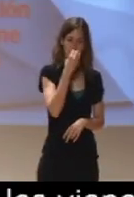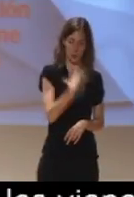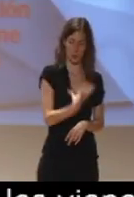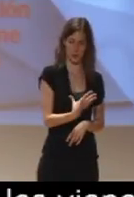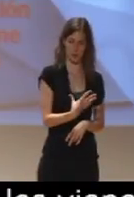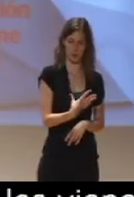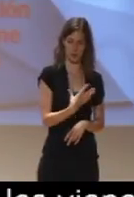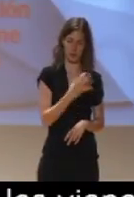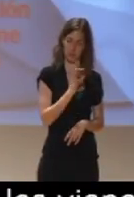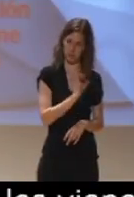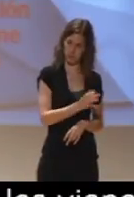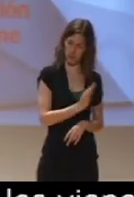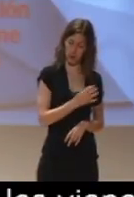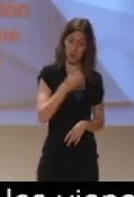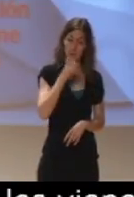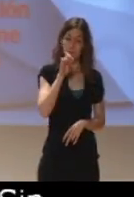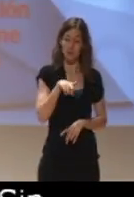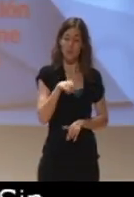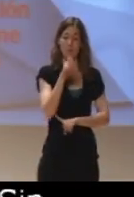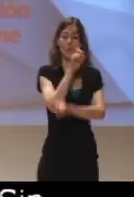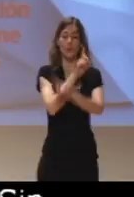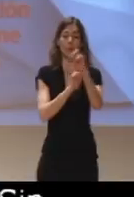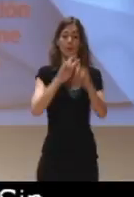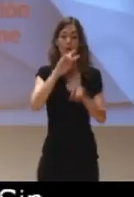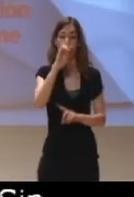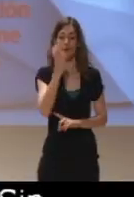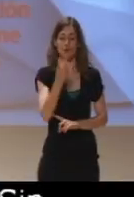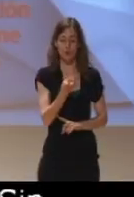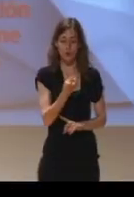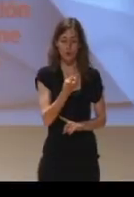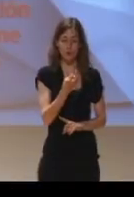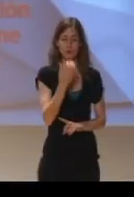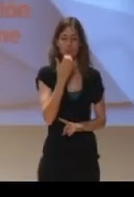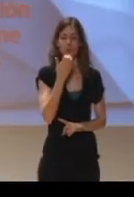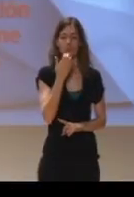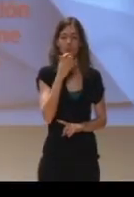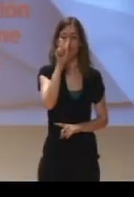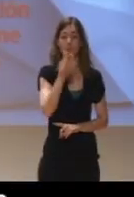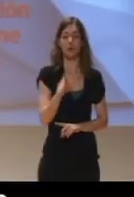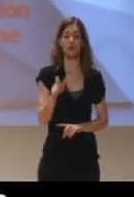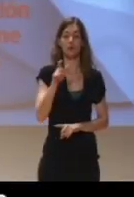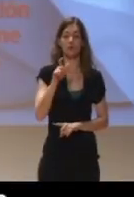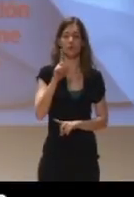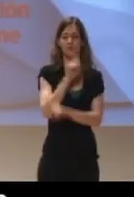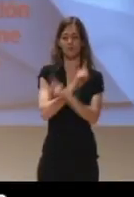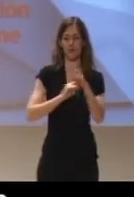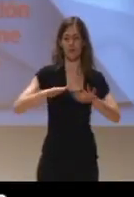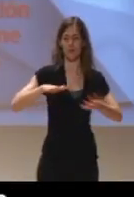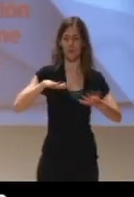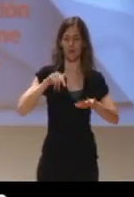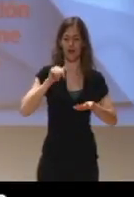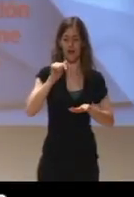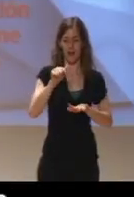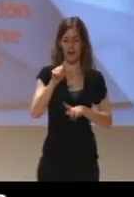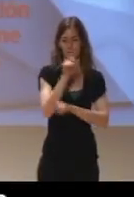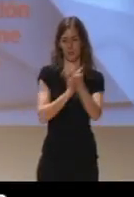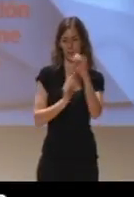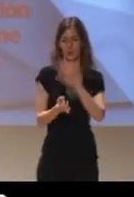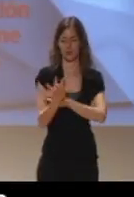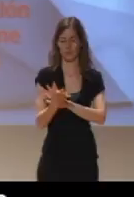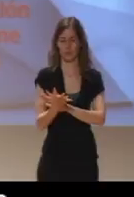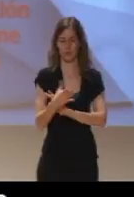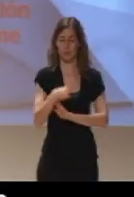etc. However, these same items or devices do not work very well, let's say, for people who